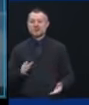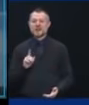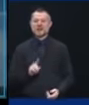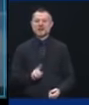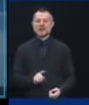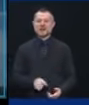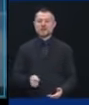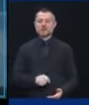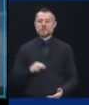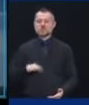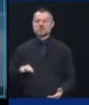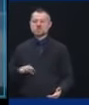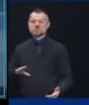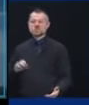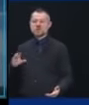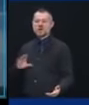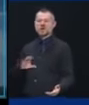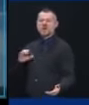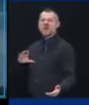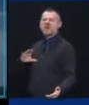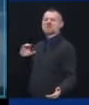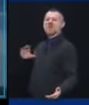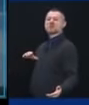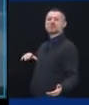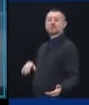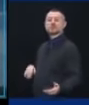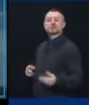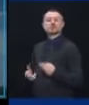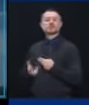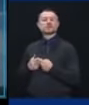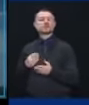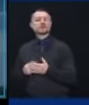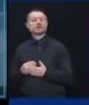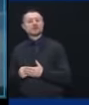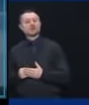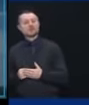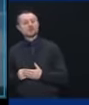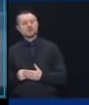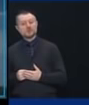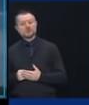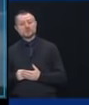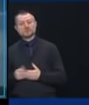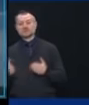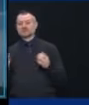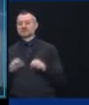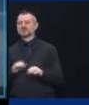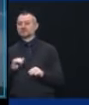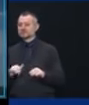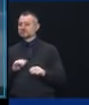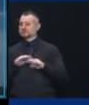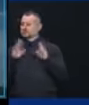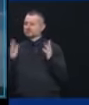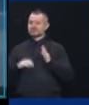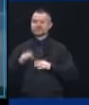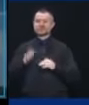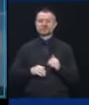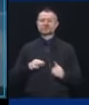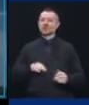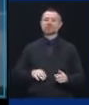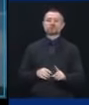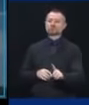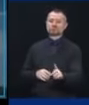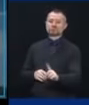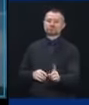by investing in the facility. And you increase your profit. Yeah, I'm more interested in